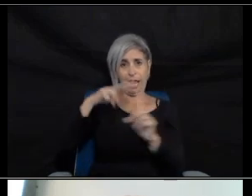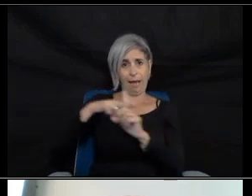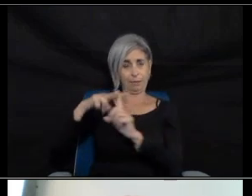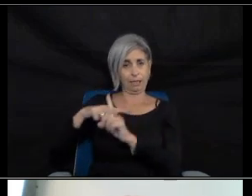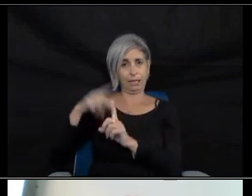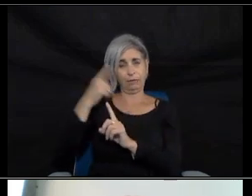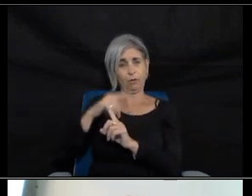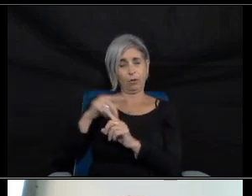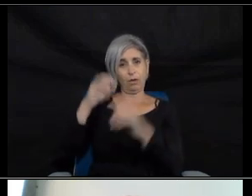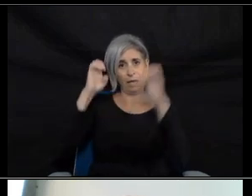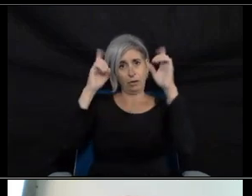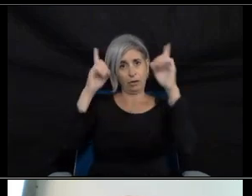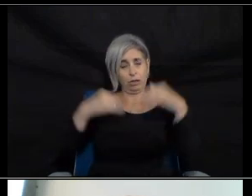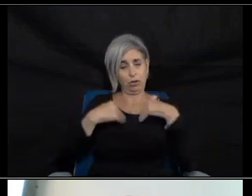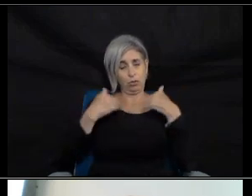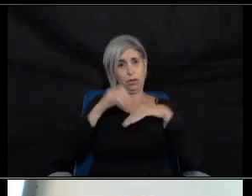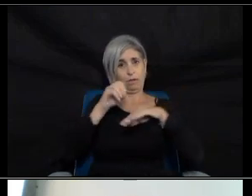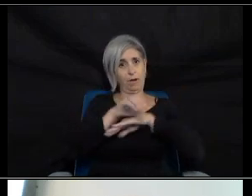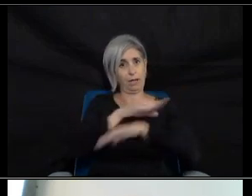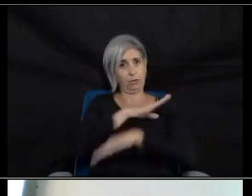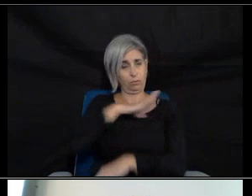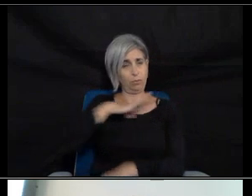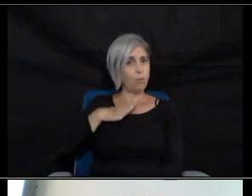positions on the Education and Youth Advisory Board.